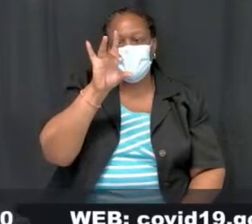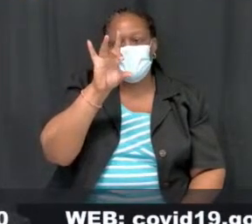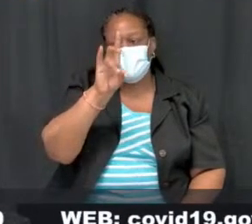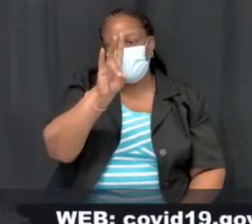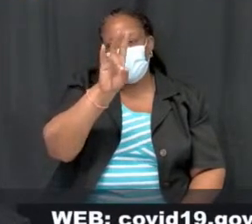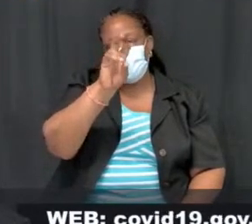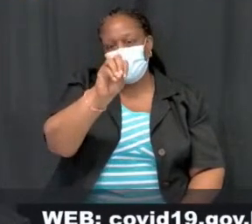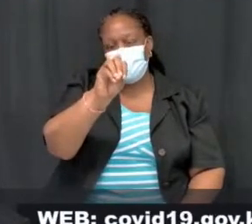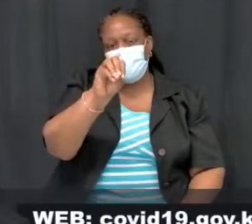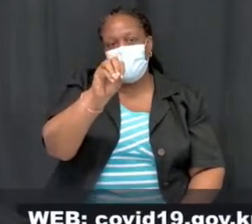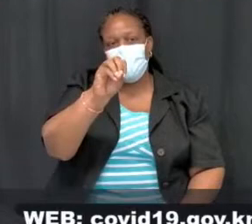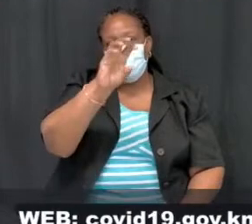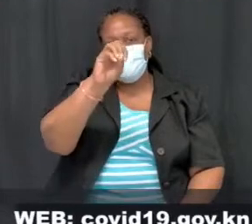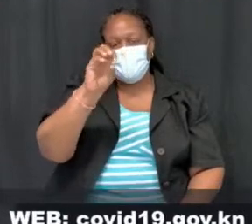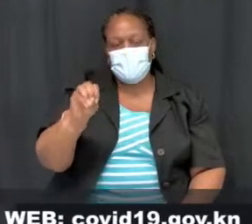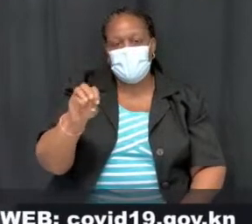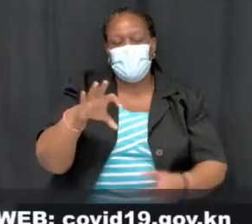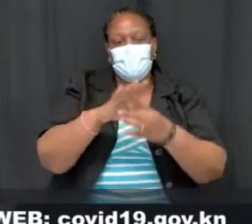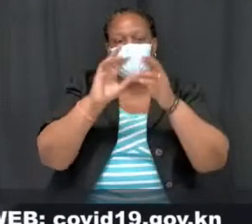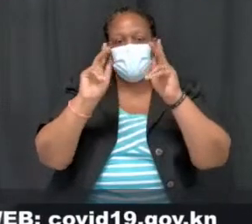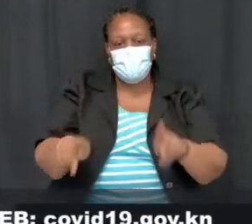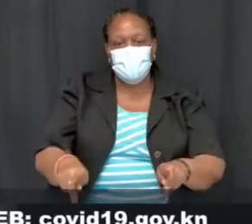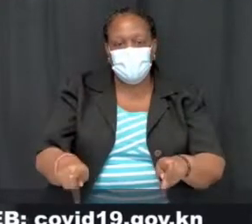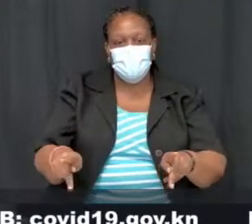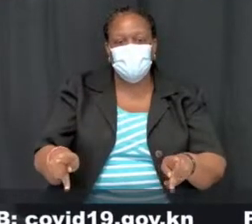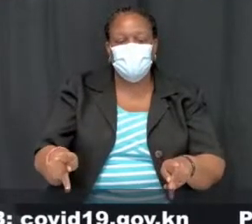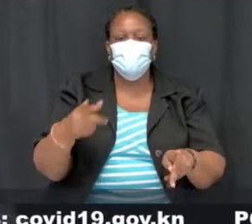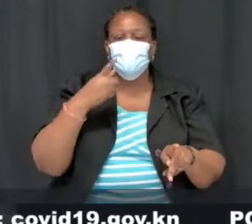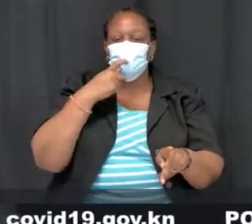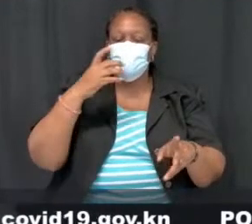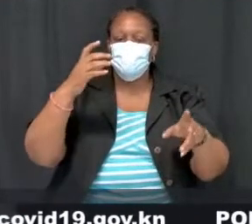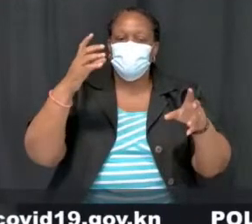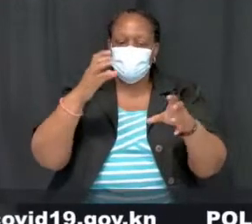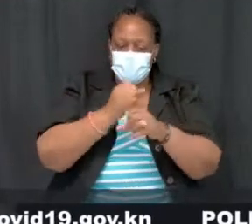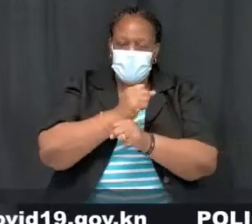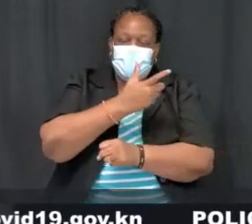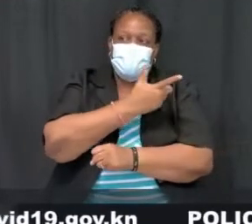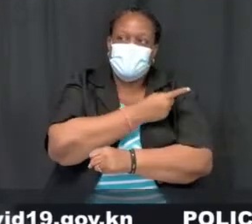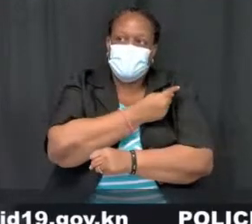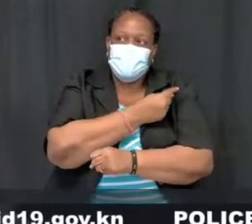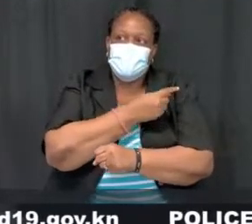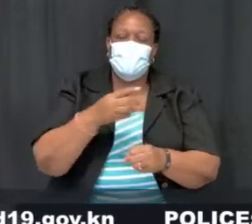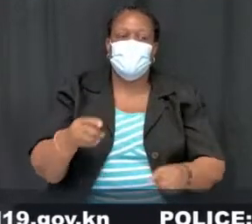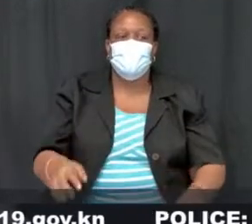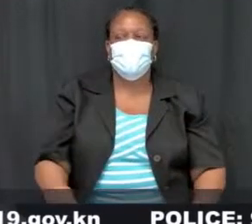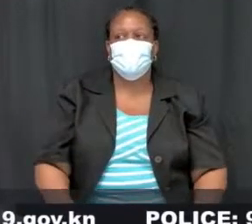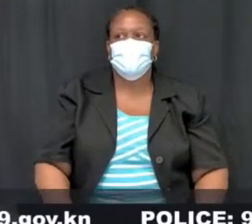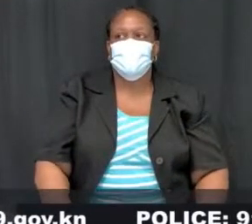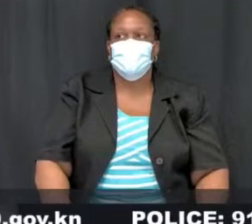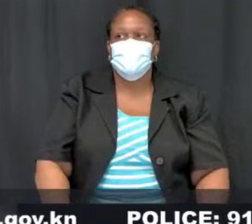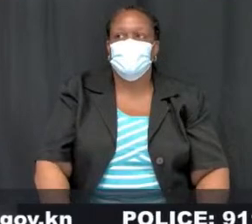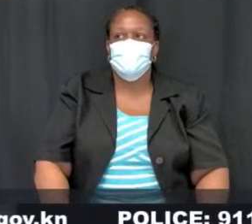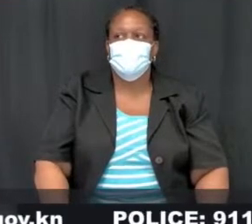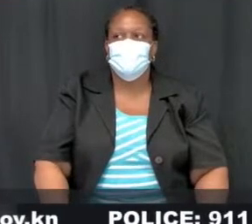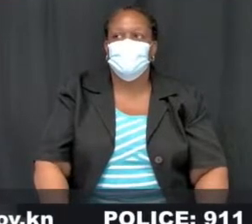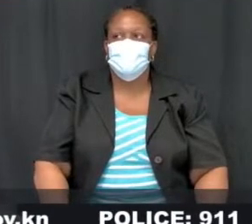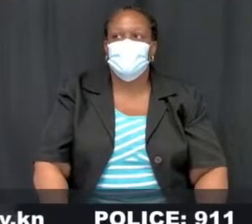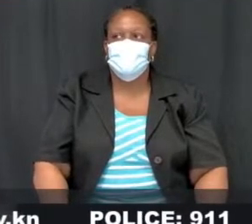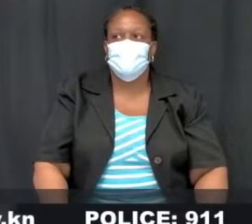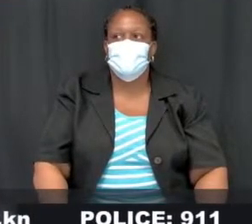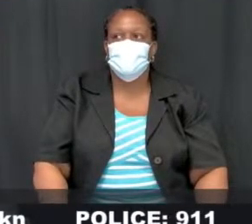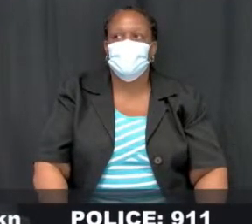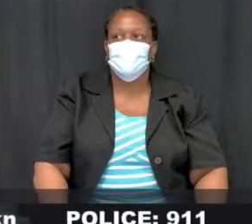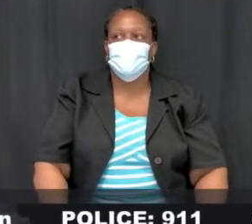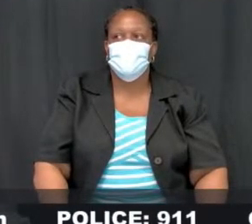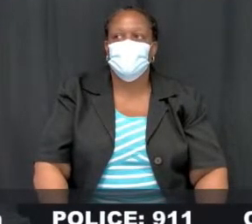immunity is that if we had a significant proportion of the population vaccinated and